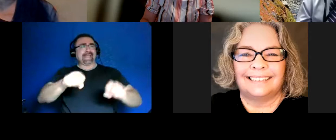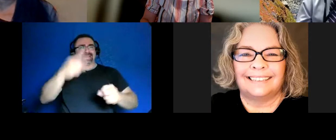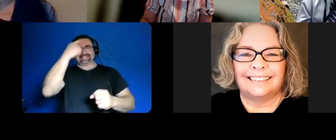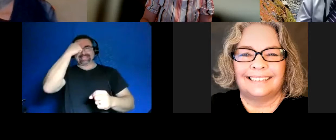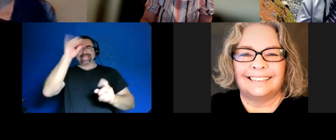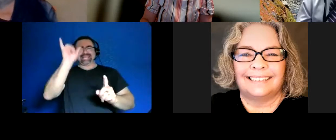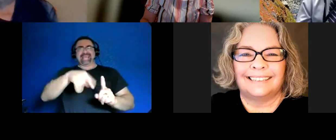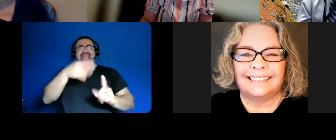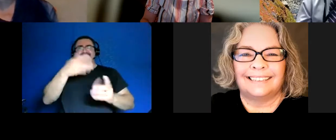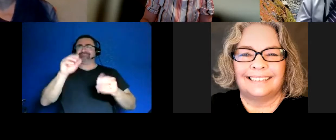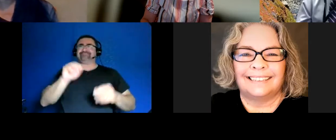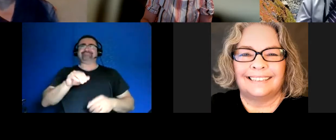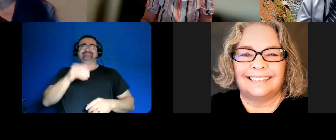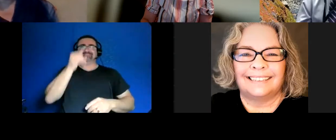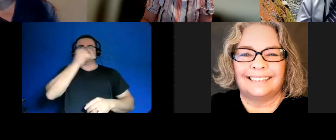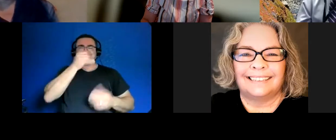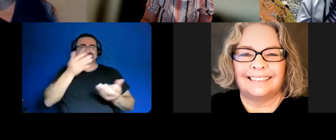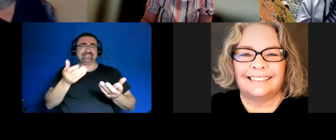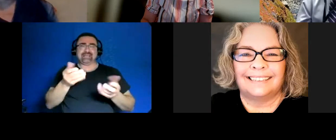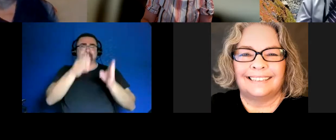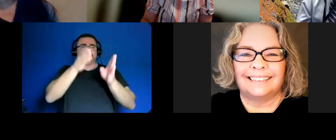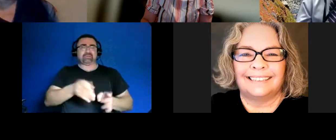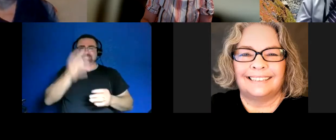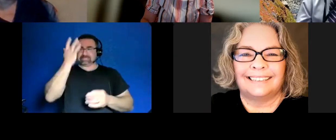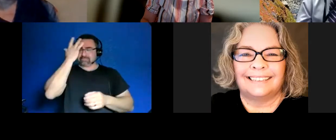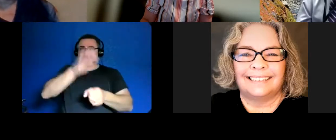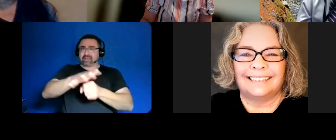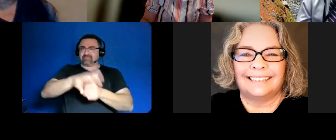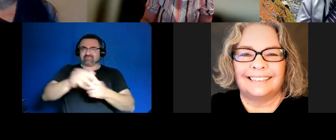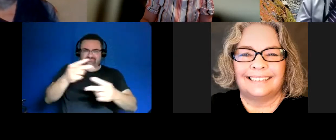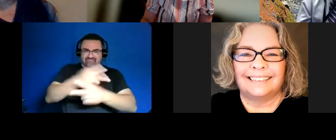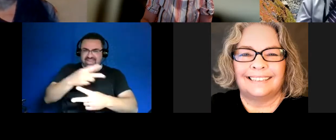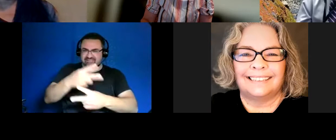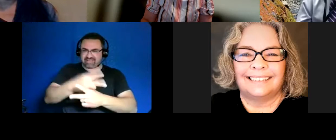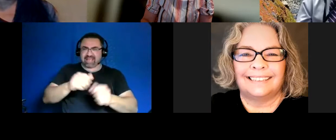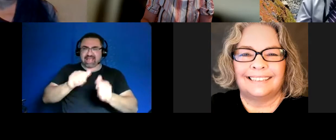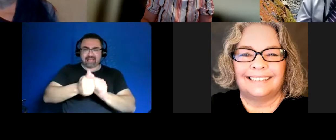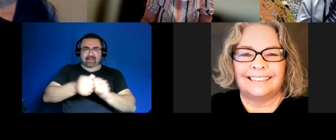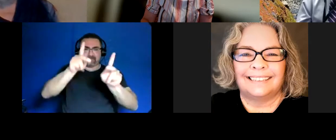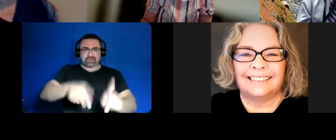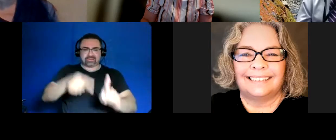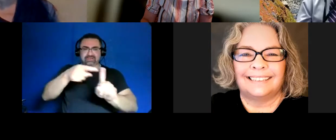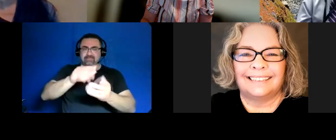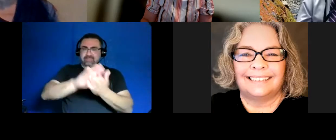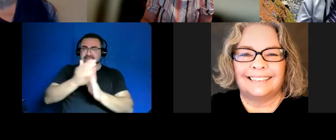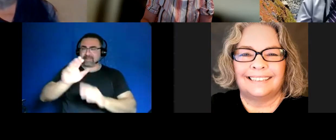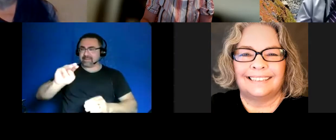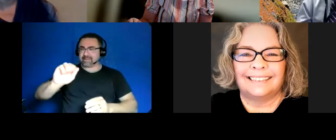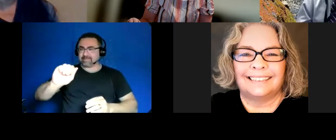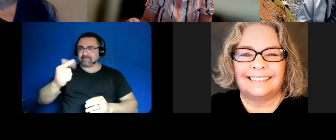that that somebody is smart enough to figure out how to do that, right? The other thing